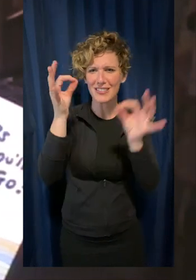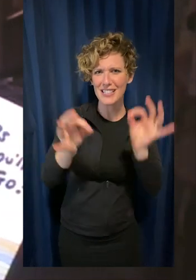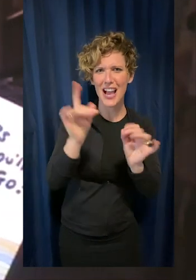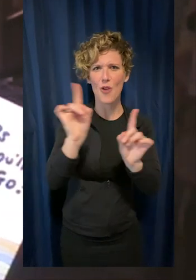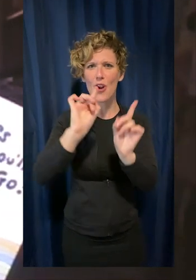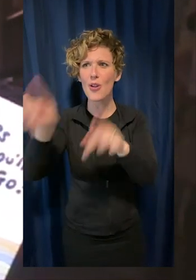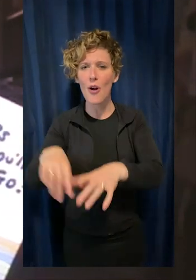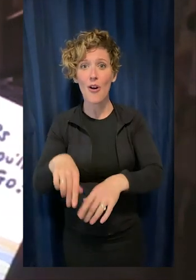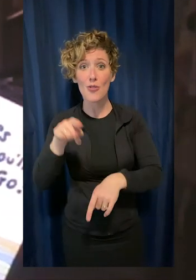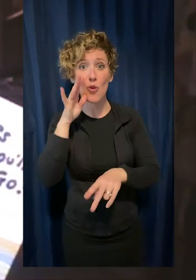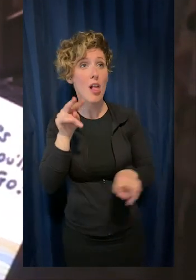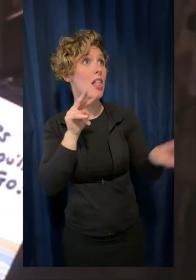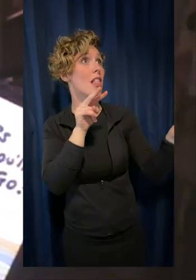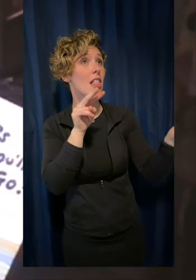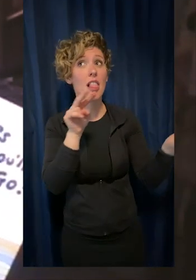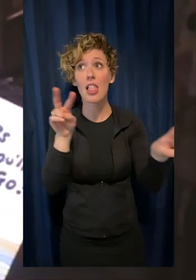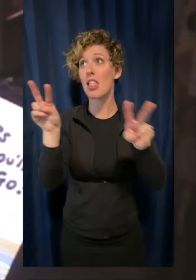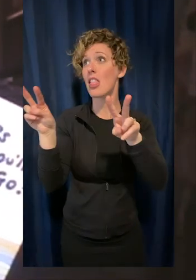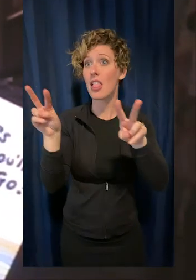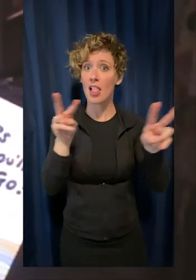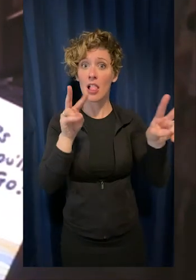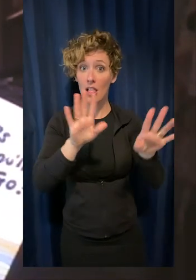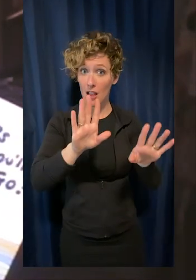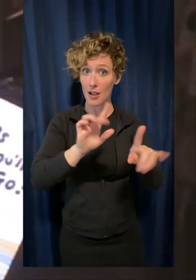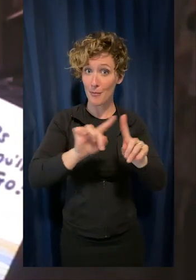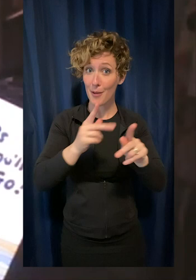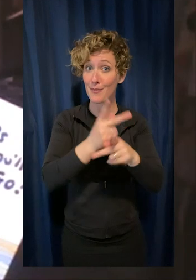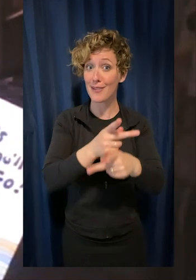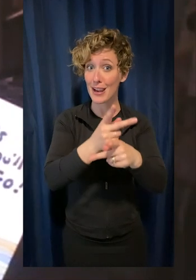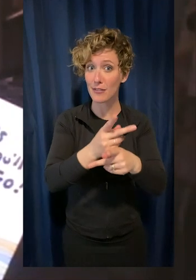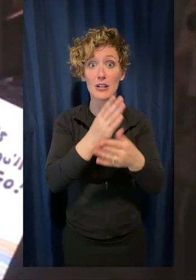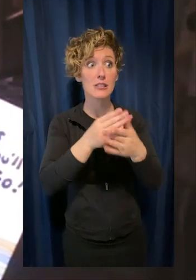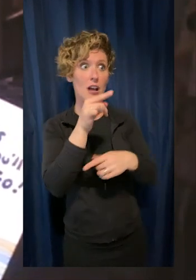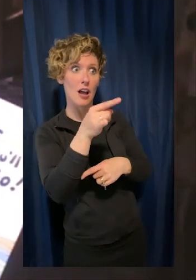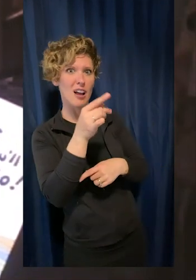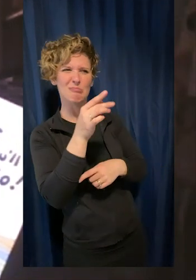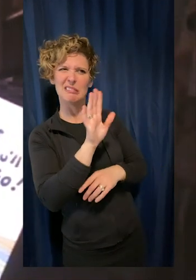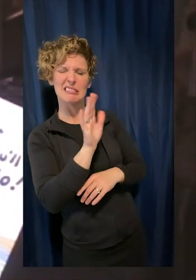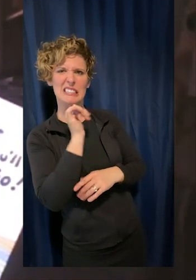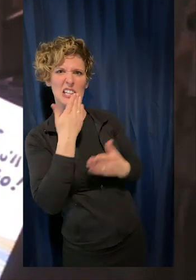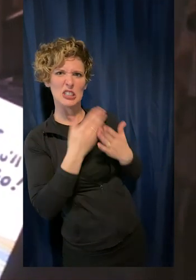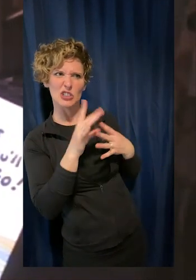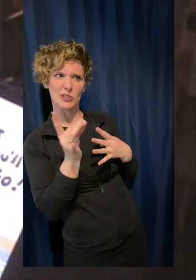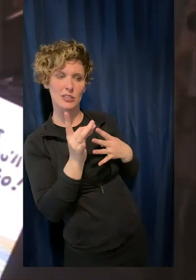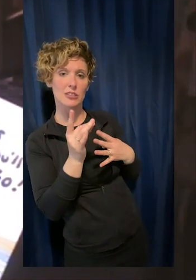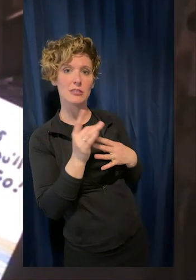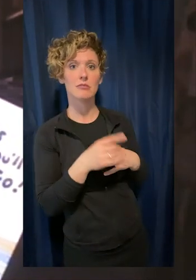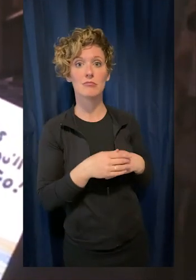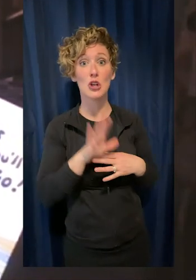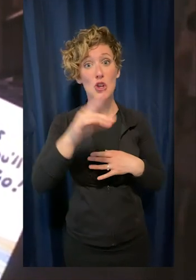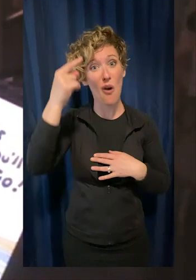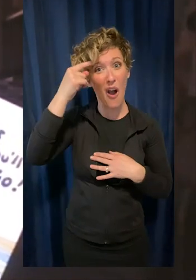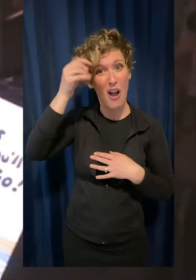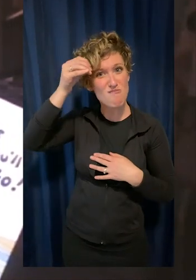down streets, look them over with care. About some you will say, I don't choose to go there. With your head full of brains and your shoes full of